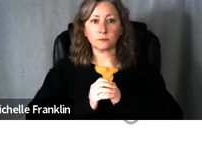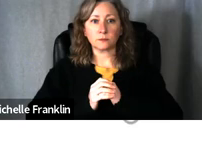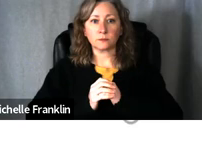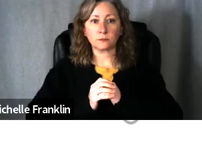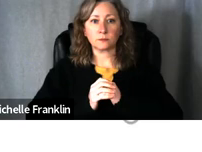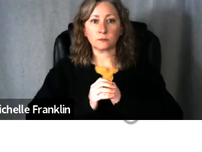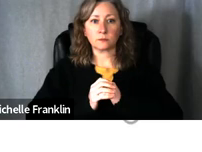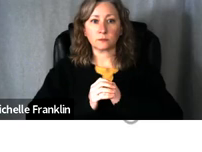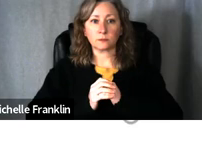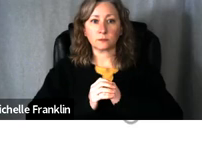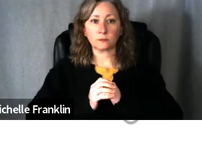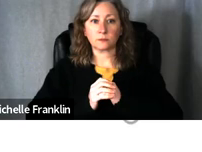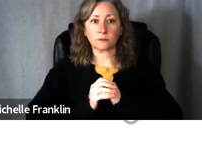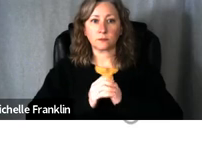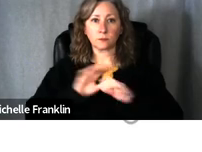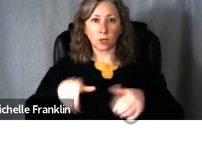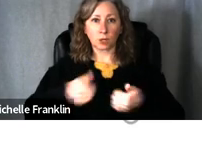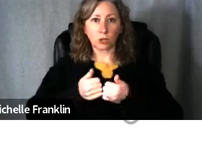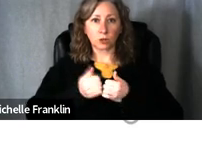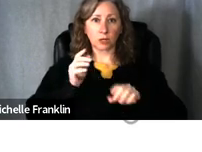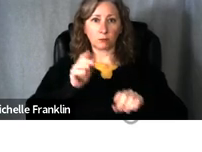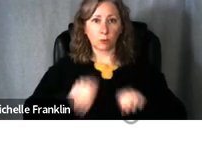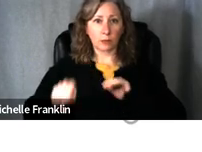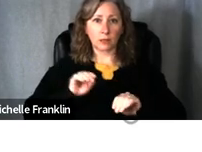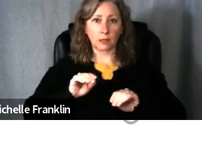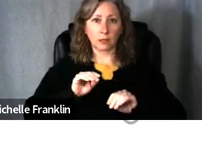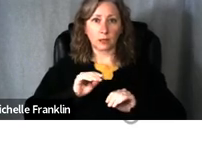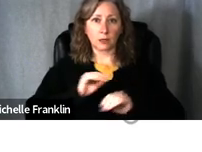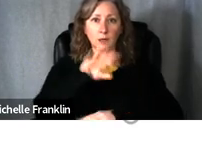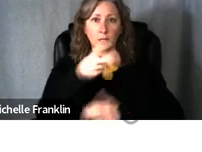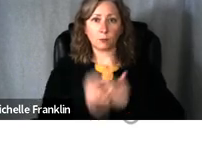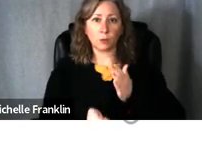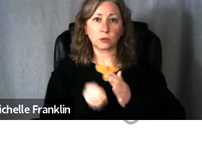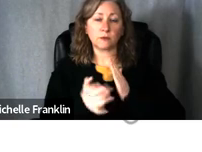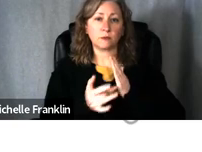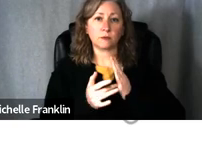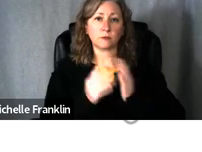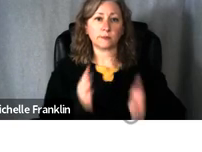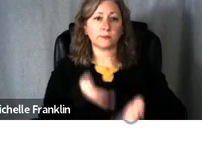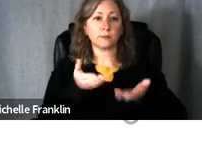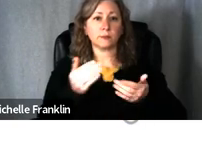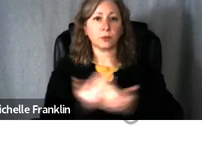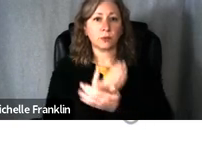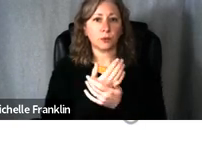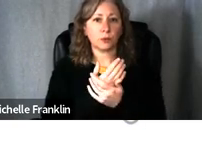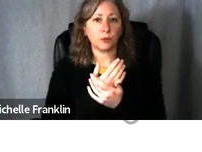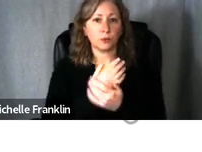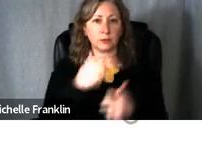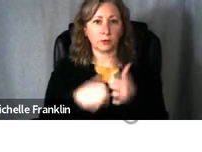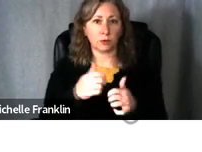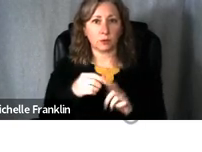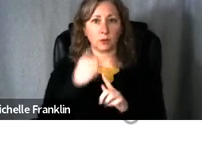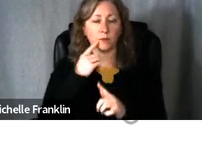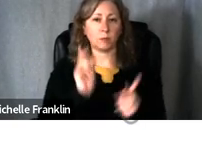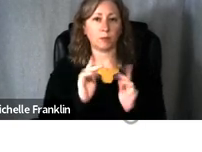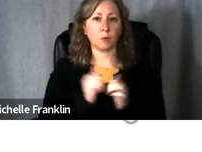Okay. So challenges in mobility. Immersive technology also raises new difficulties, especially for those with